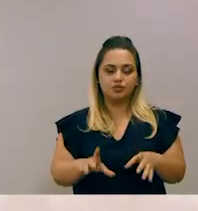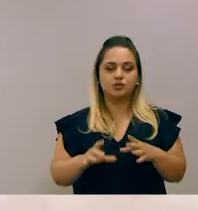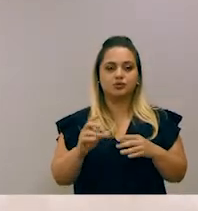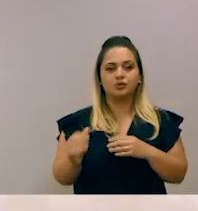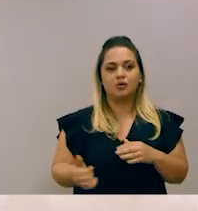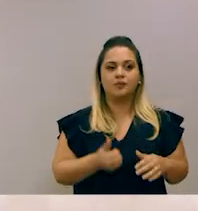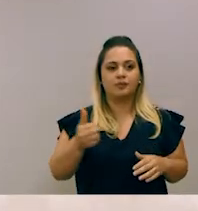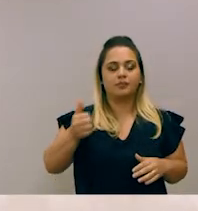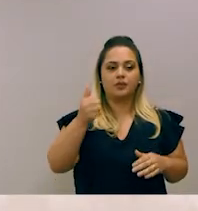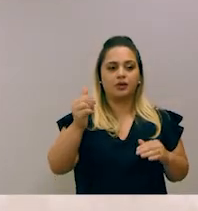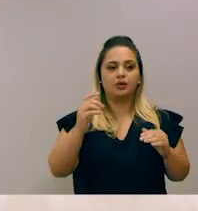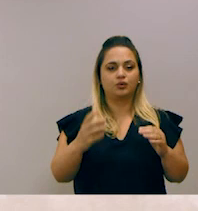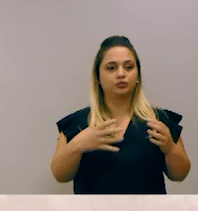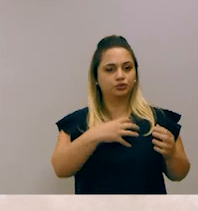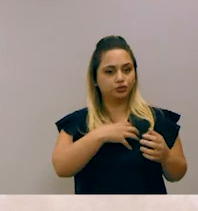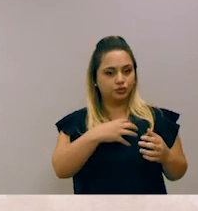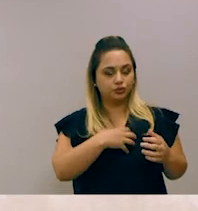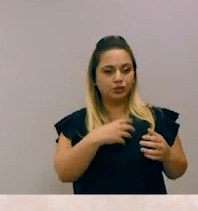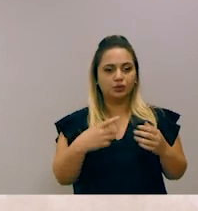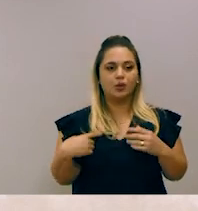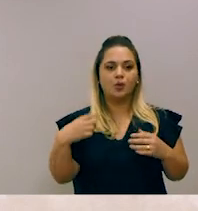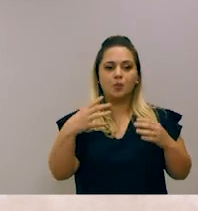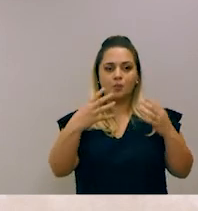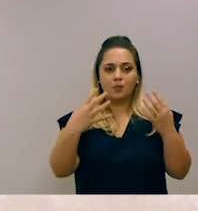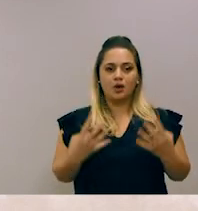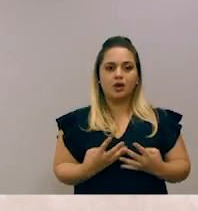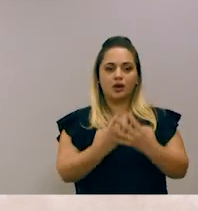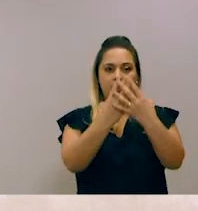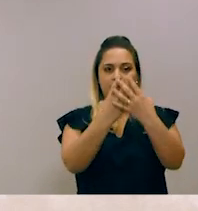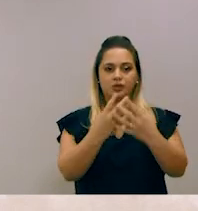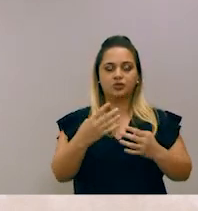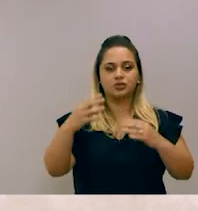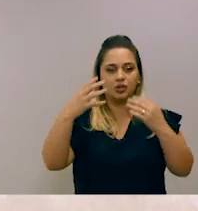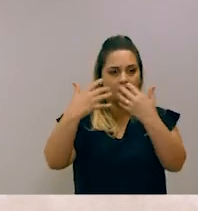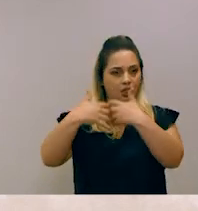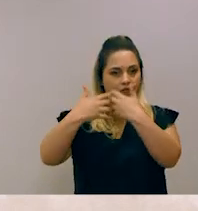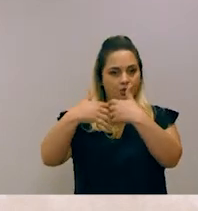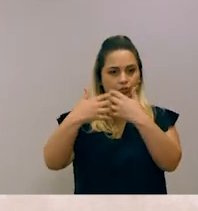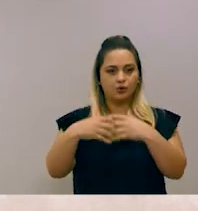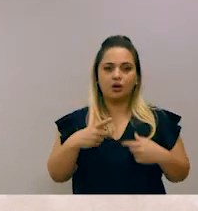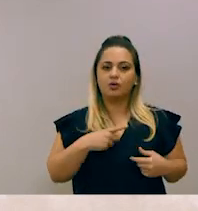the best model is the neural network